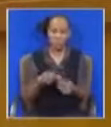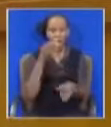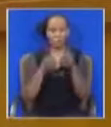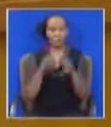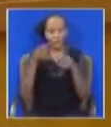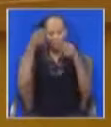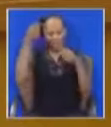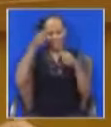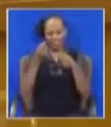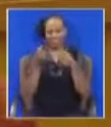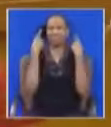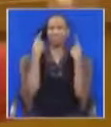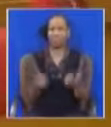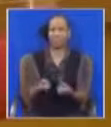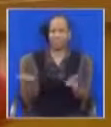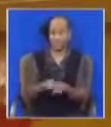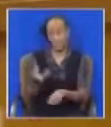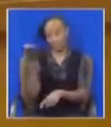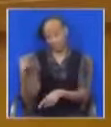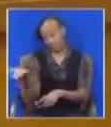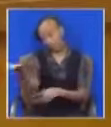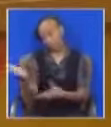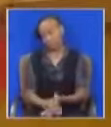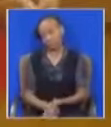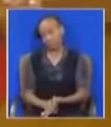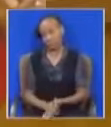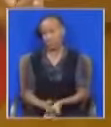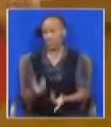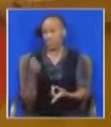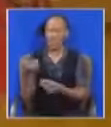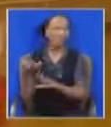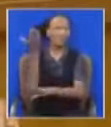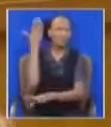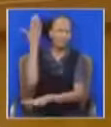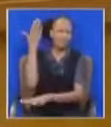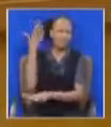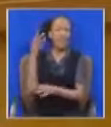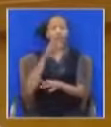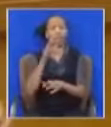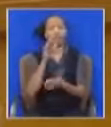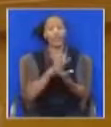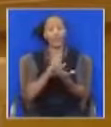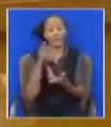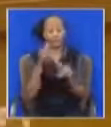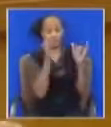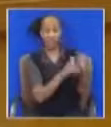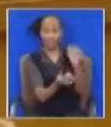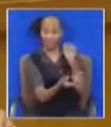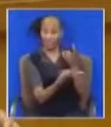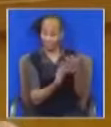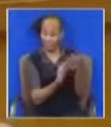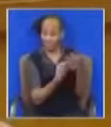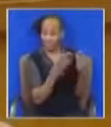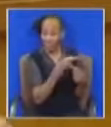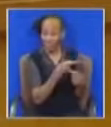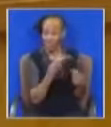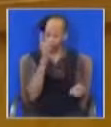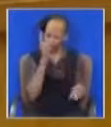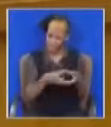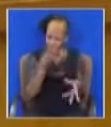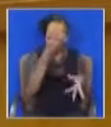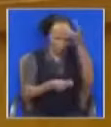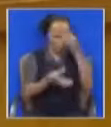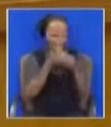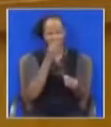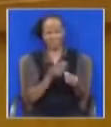political consciousness. Because these teachings they should have taught you in Robben Island. But clearly, that university